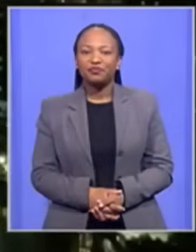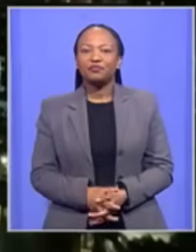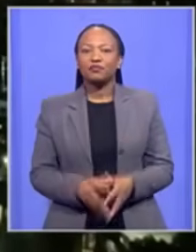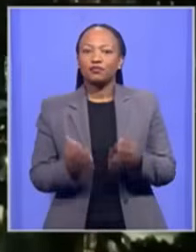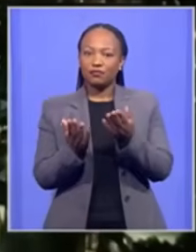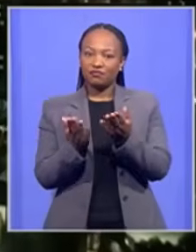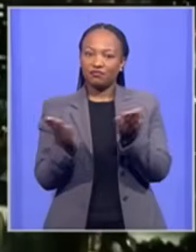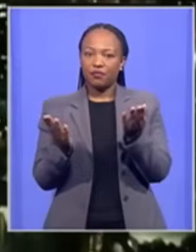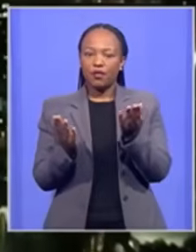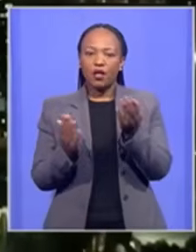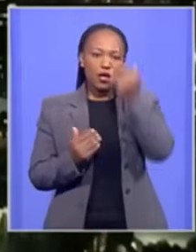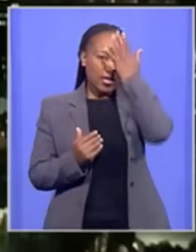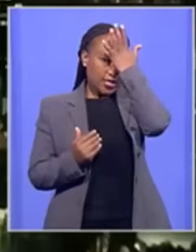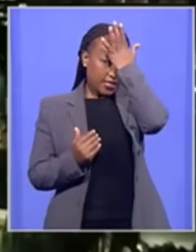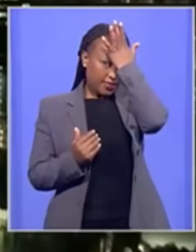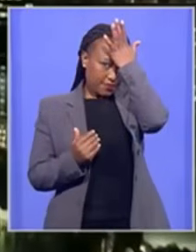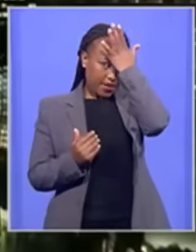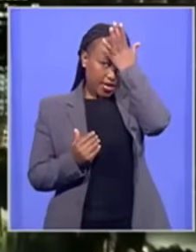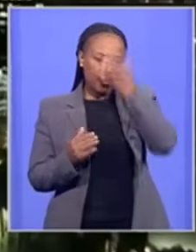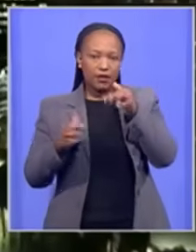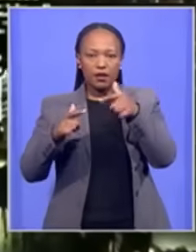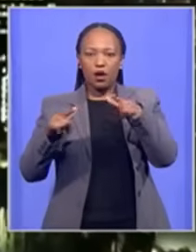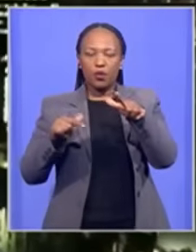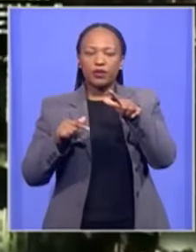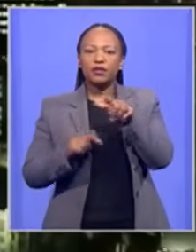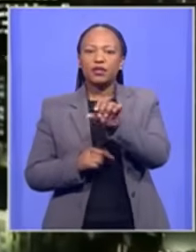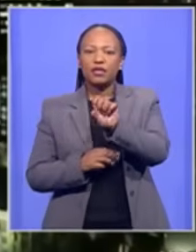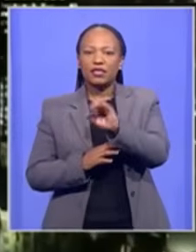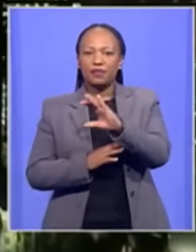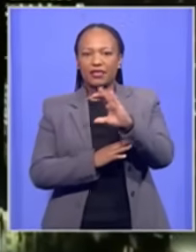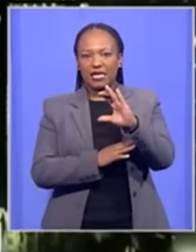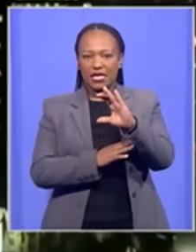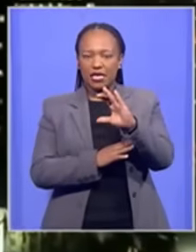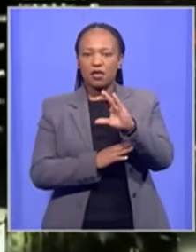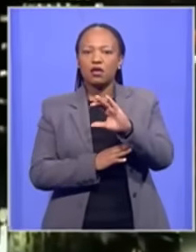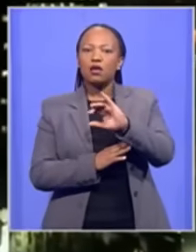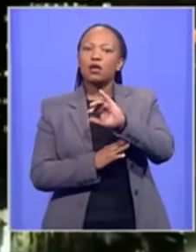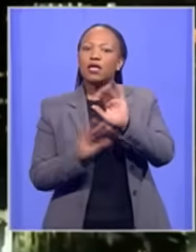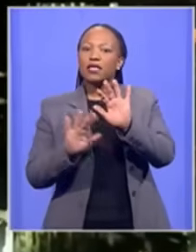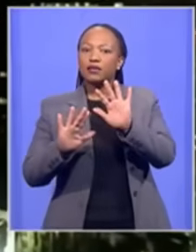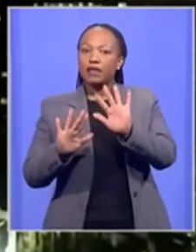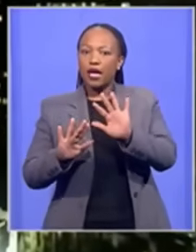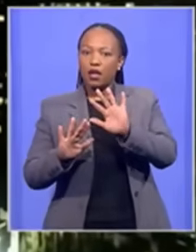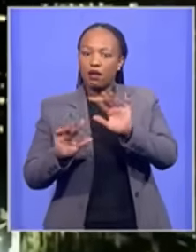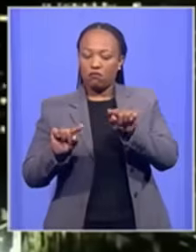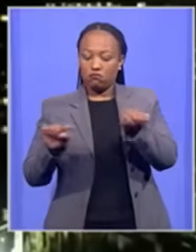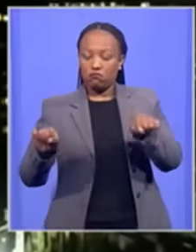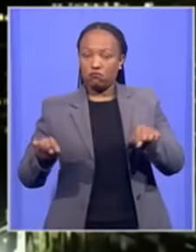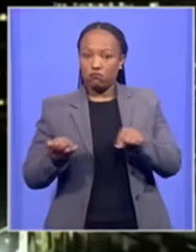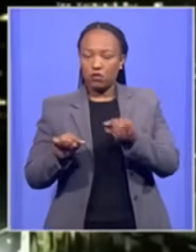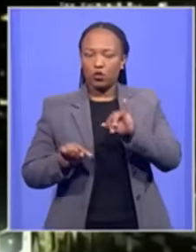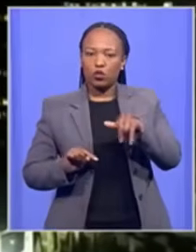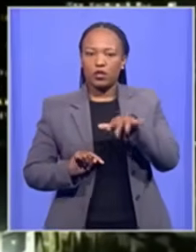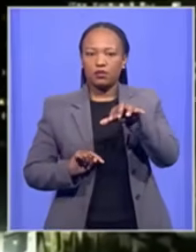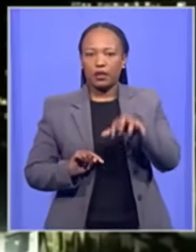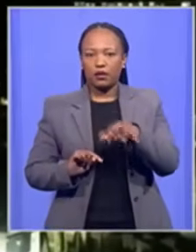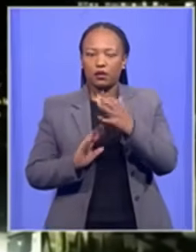Bechunje ke ditaba tša lelemela sepedi tša SABC thuye go tšwa ka Studio 10 Auckland Park, Johannesburg. Dihlogo tša tšona ke